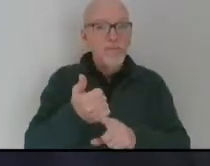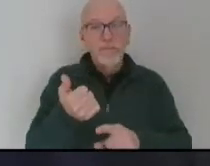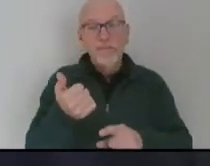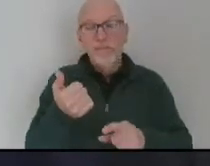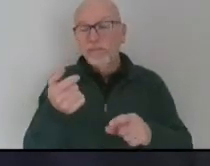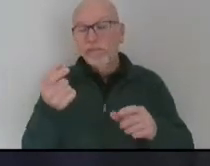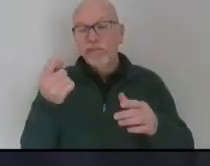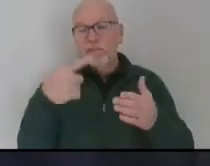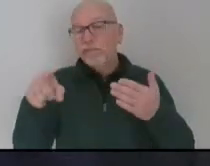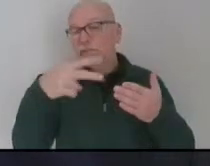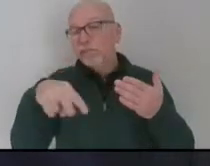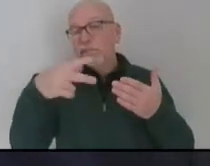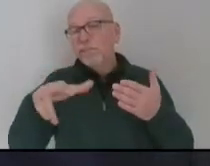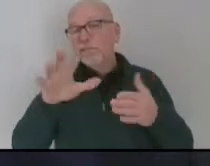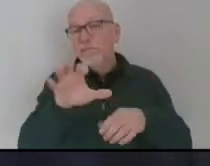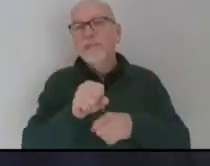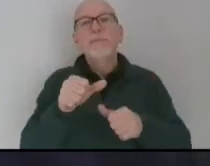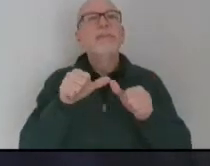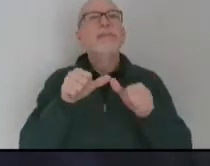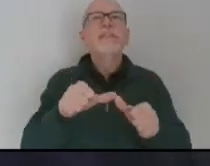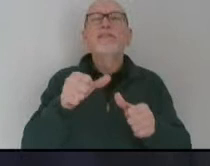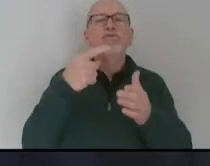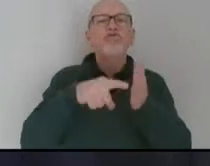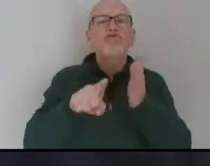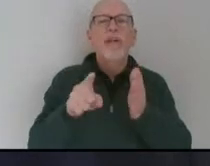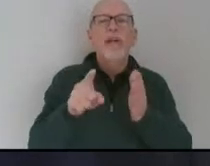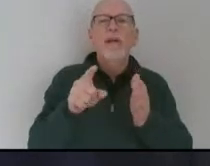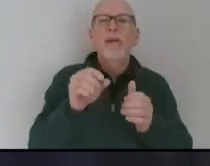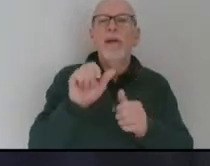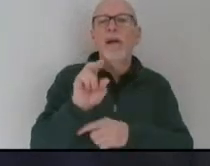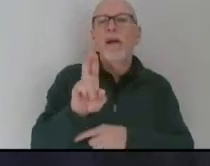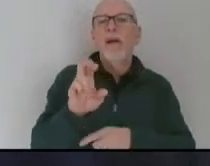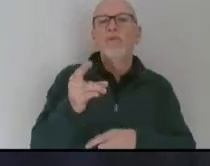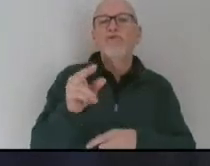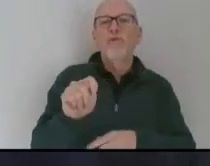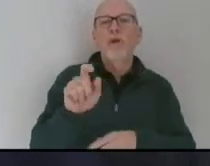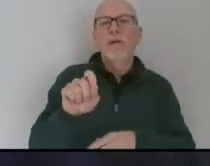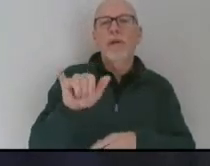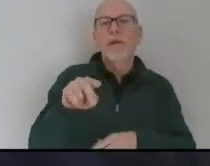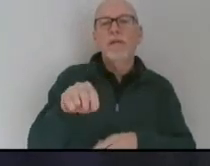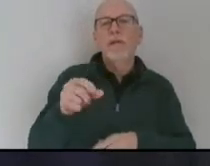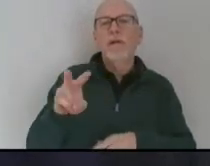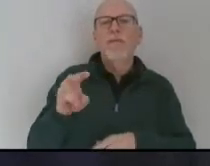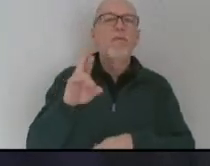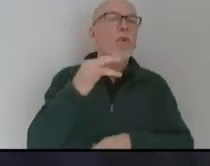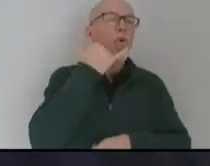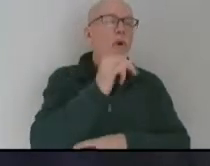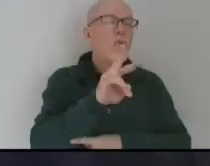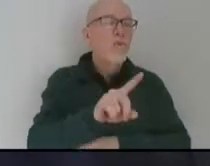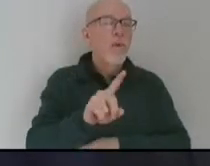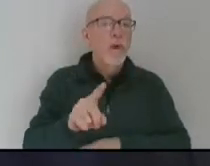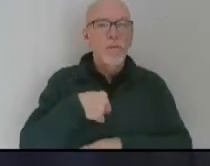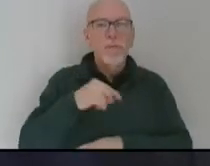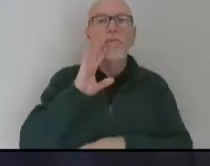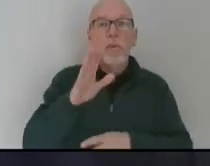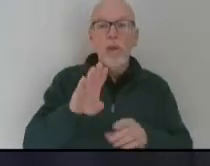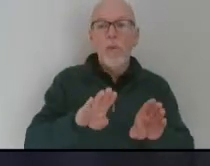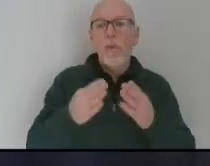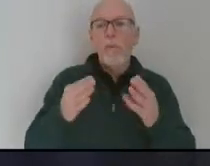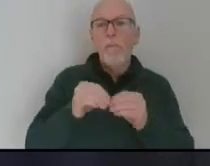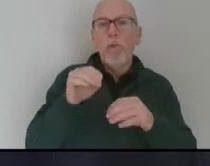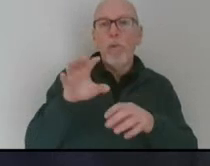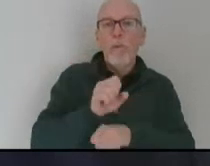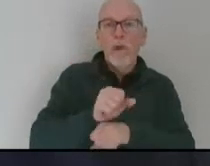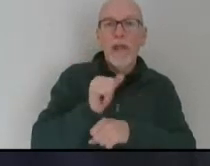to continue to check back at the rshot.ion.gov or calling 211, because we're going to keep on opening appointments when and